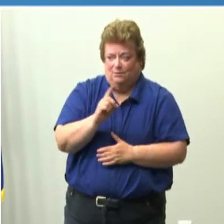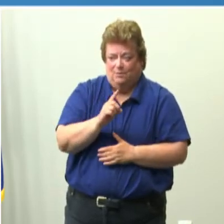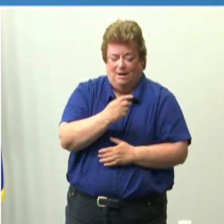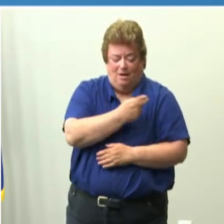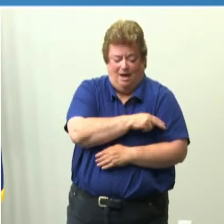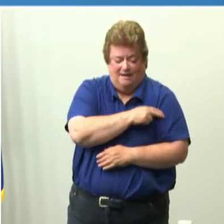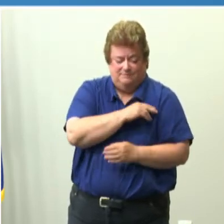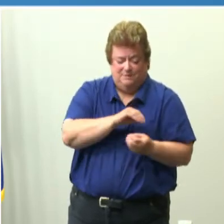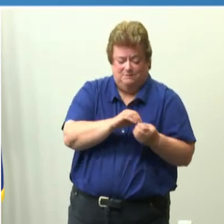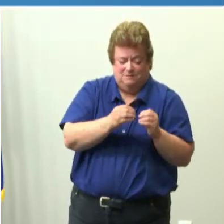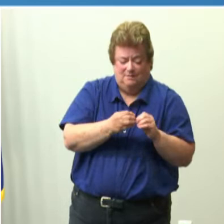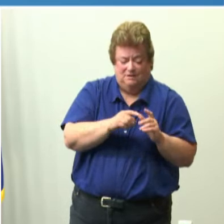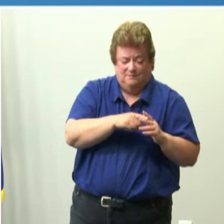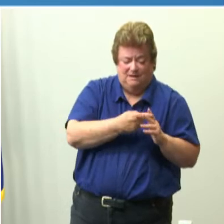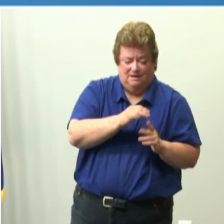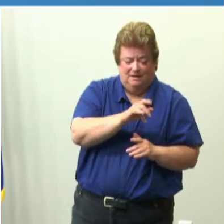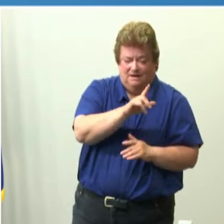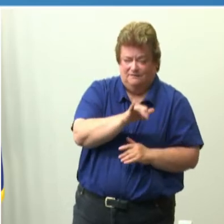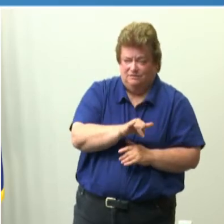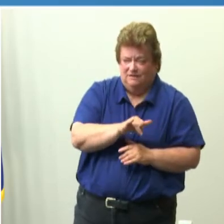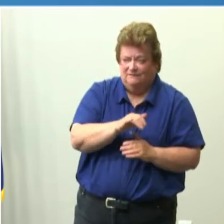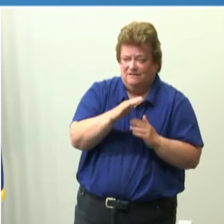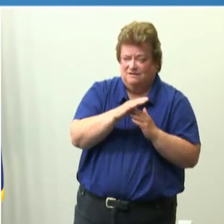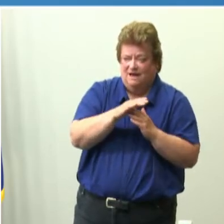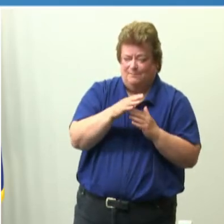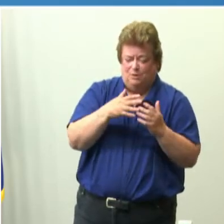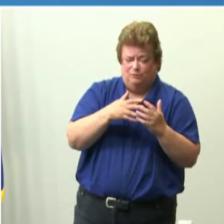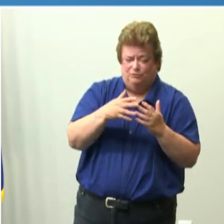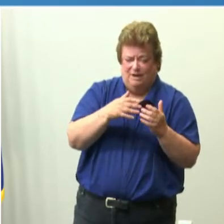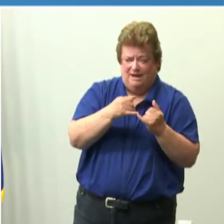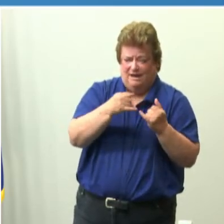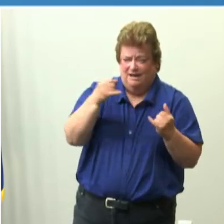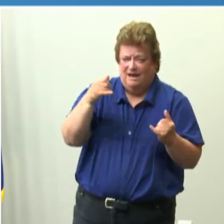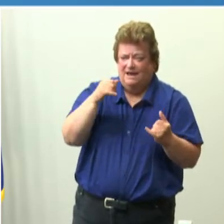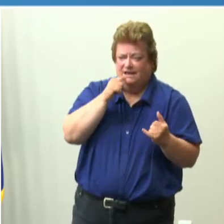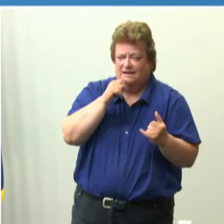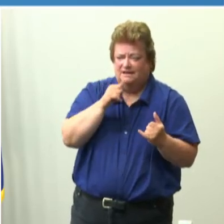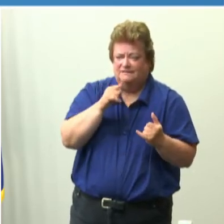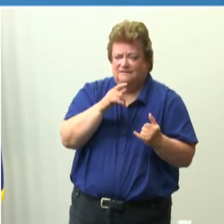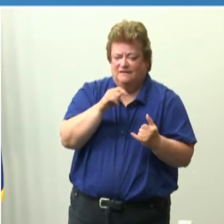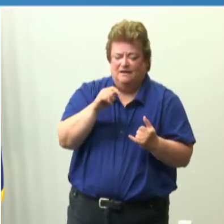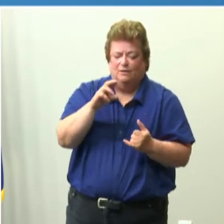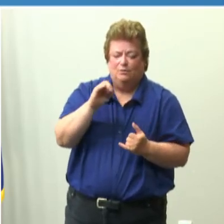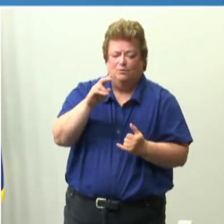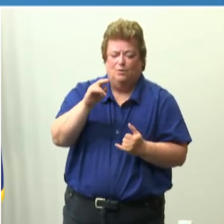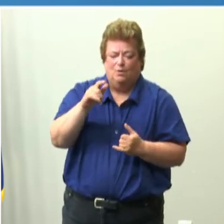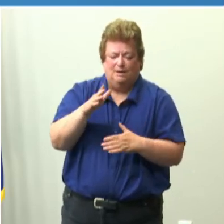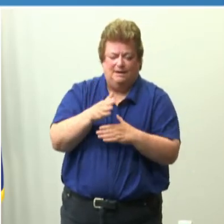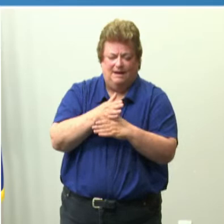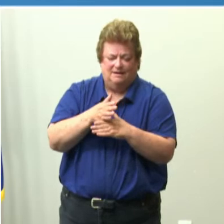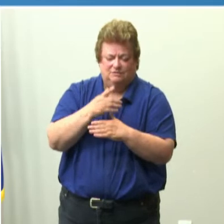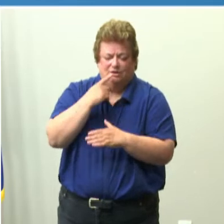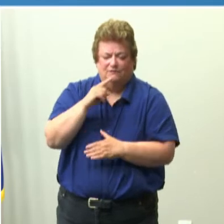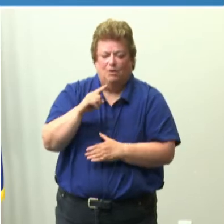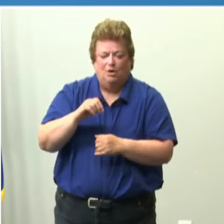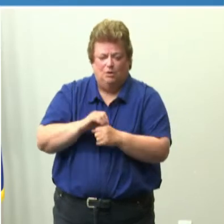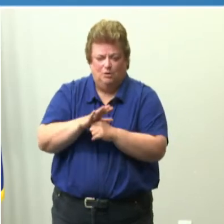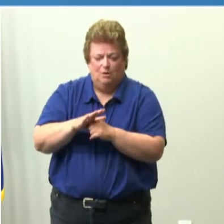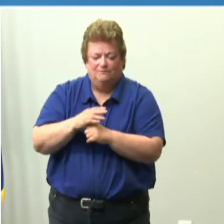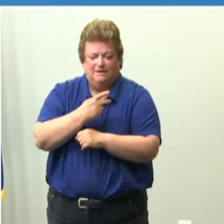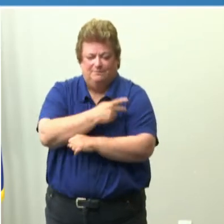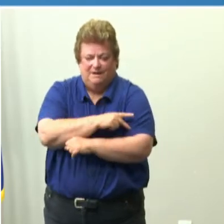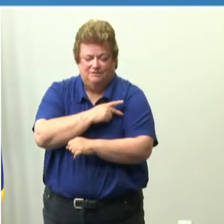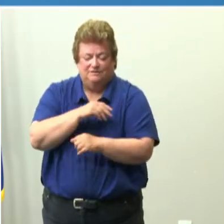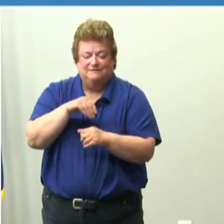beginning of July. The top gray line is the total of 7-day rolling average of COVID-19 patients